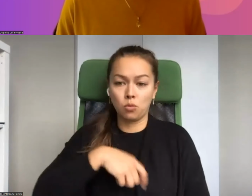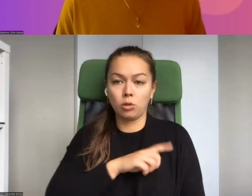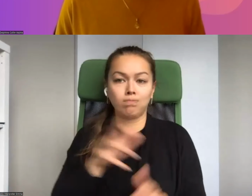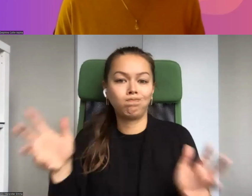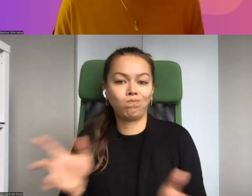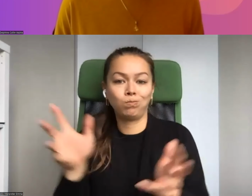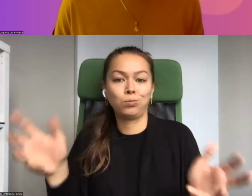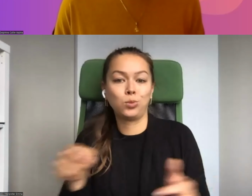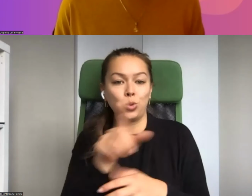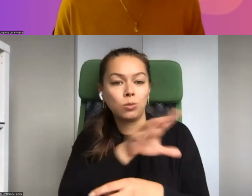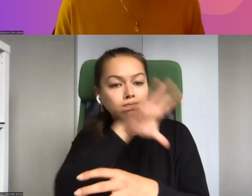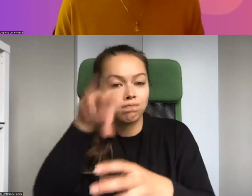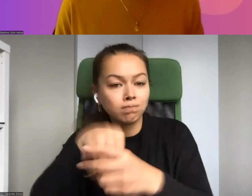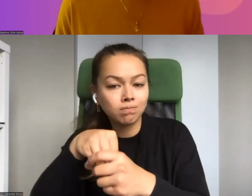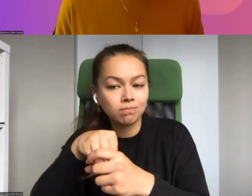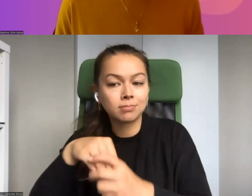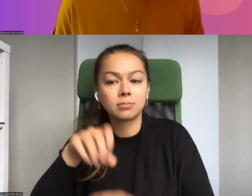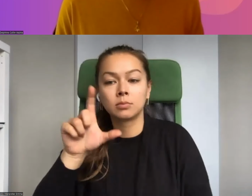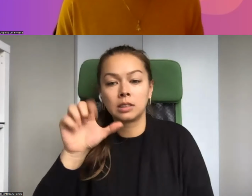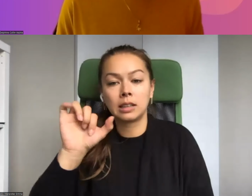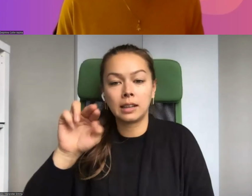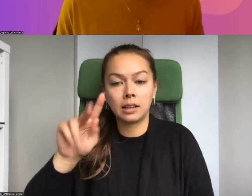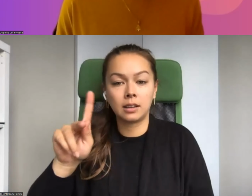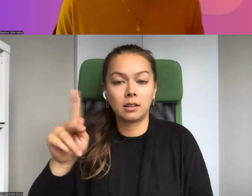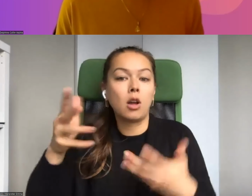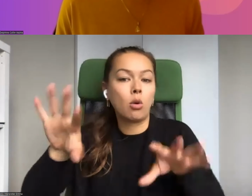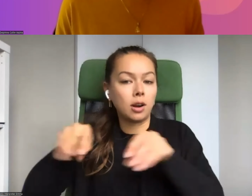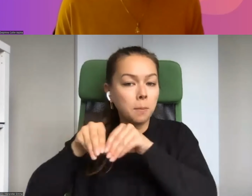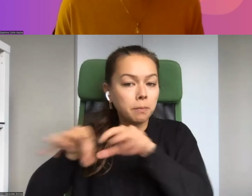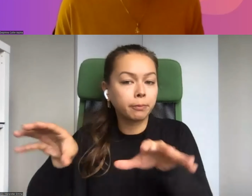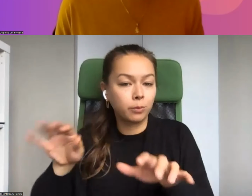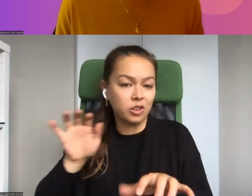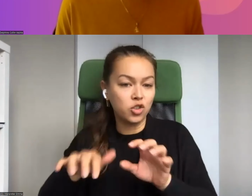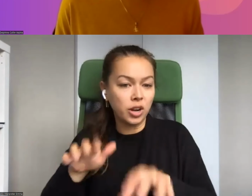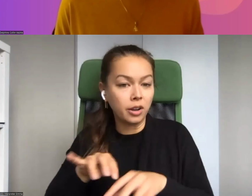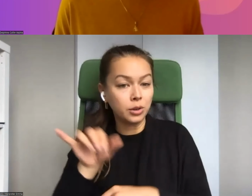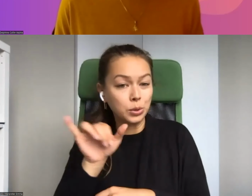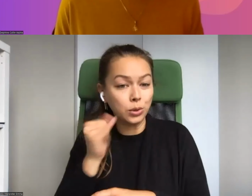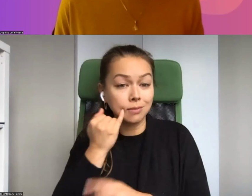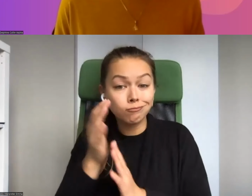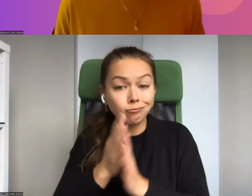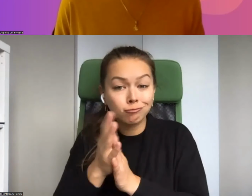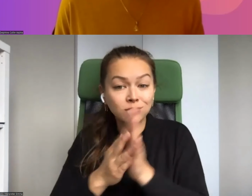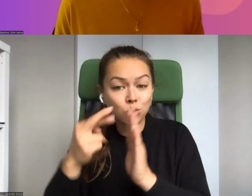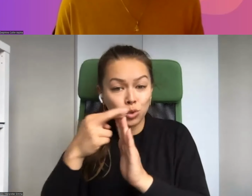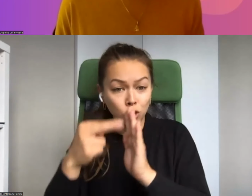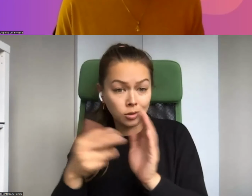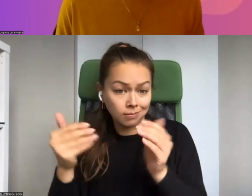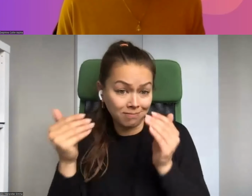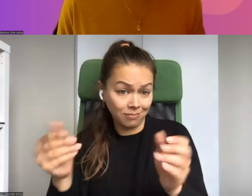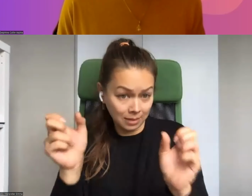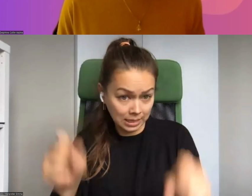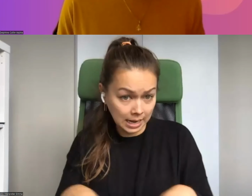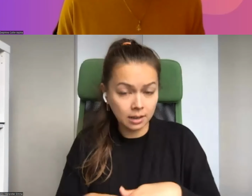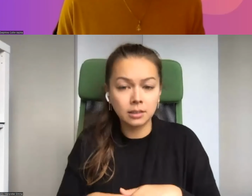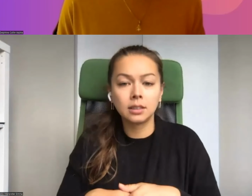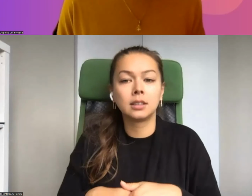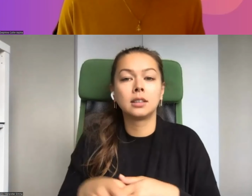a link that has been shared in the chat so that you can register should you wish to. And at the end of the webinar, there will